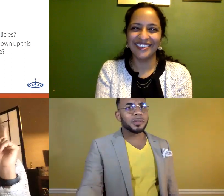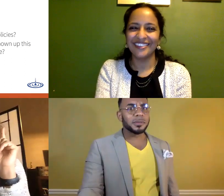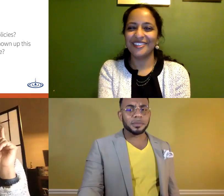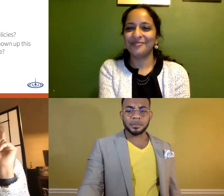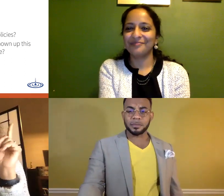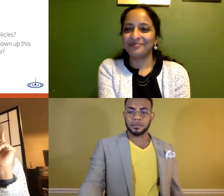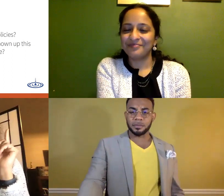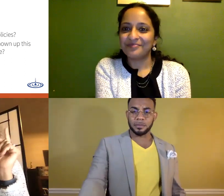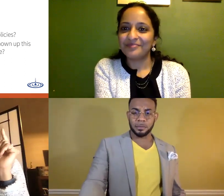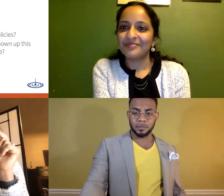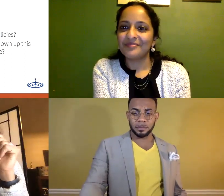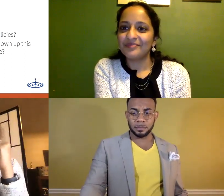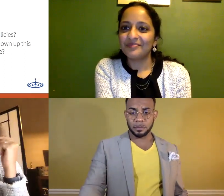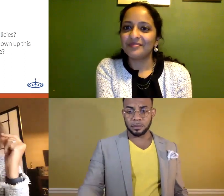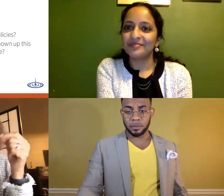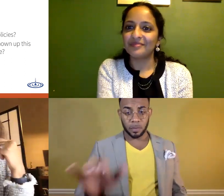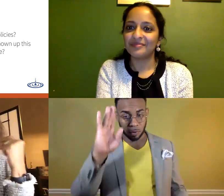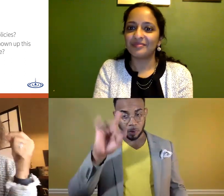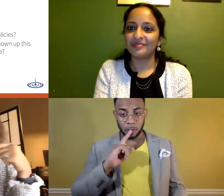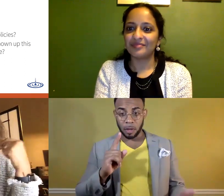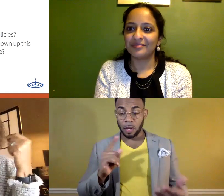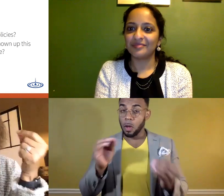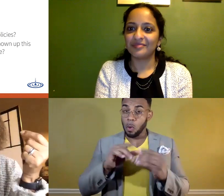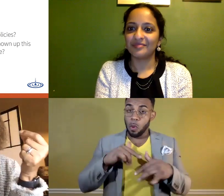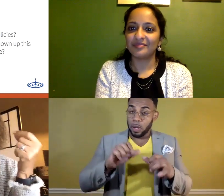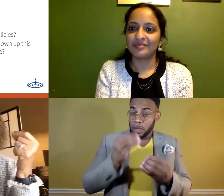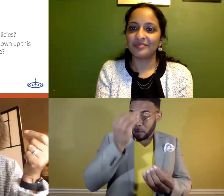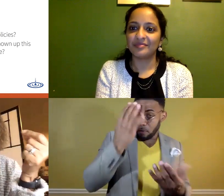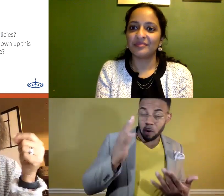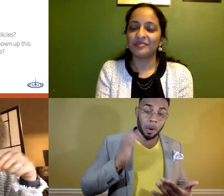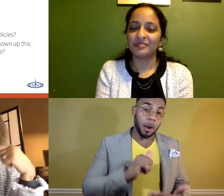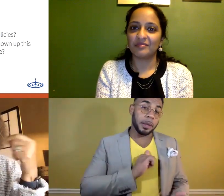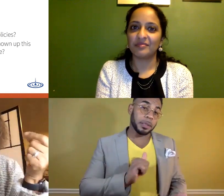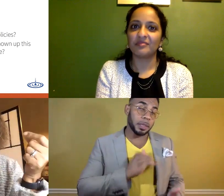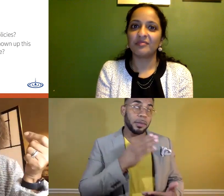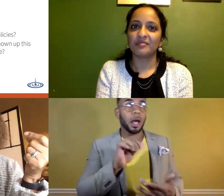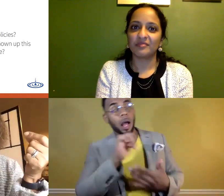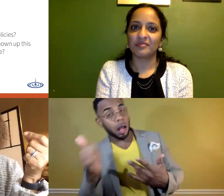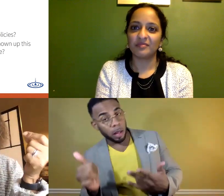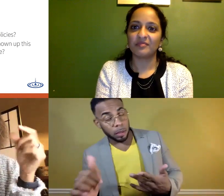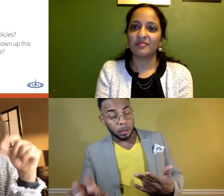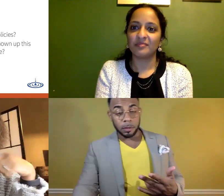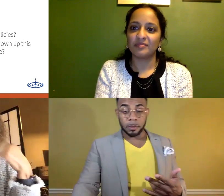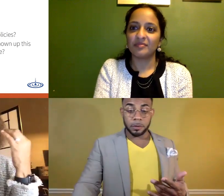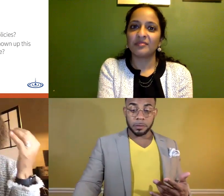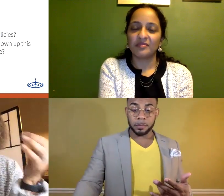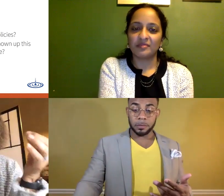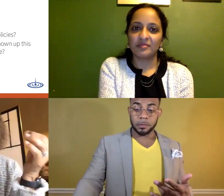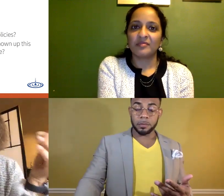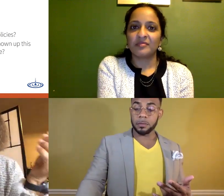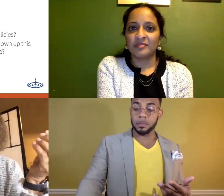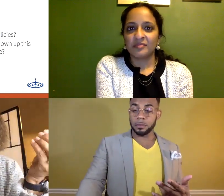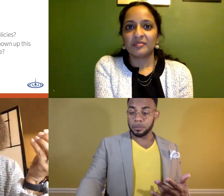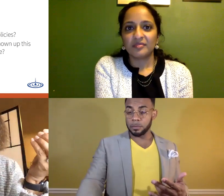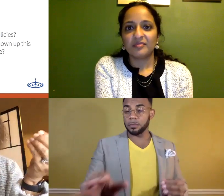But what we know is that the more we can inform ourselves and others, the more we work